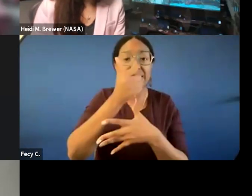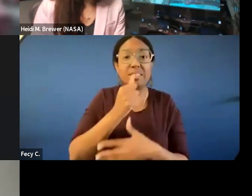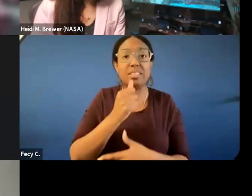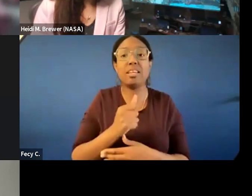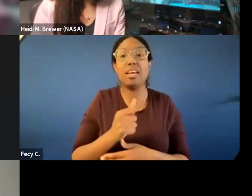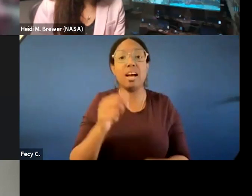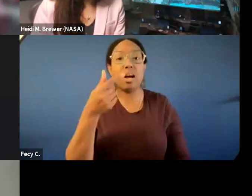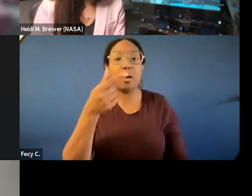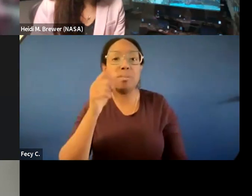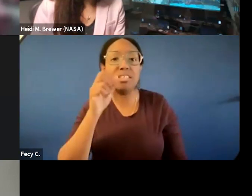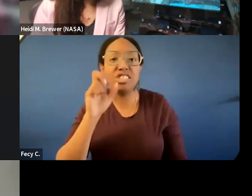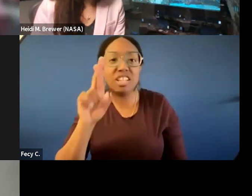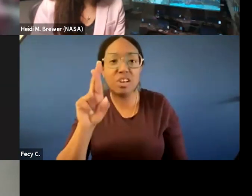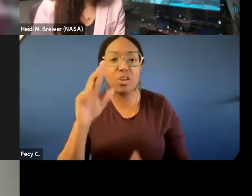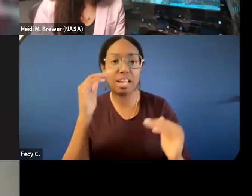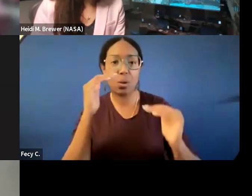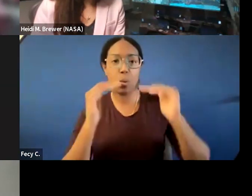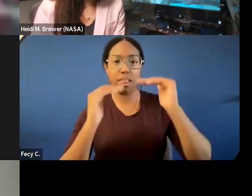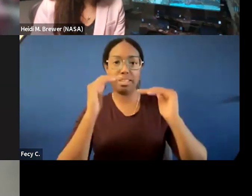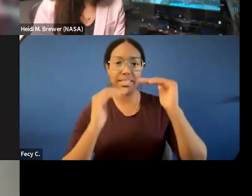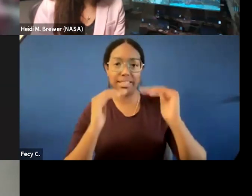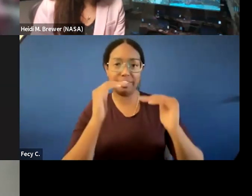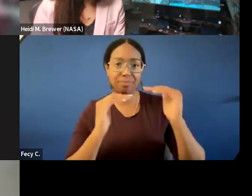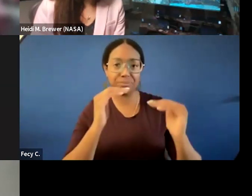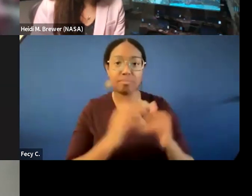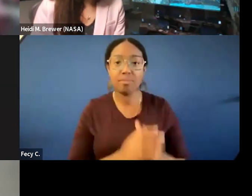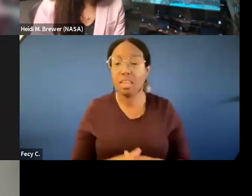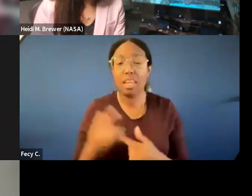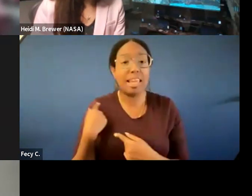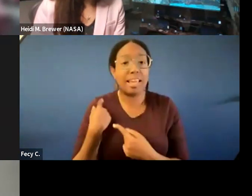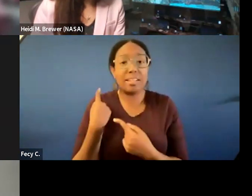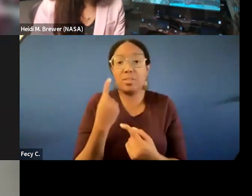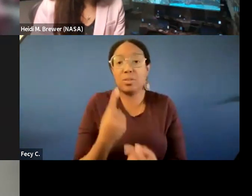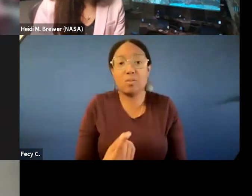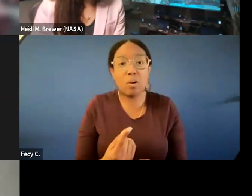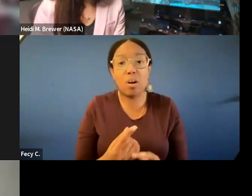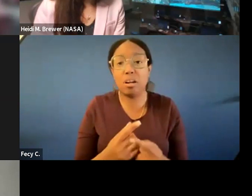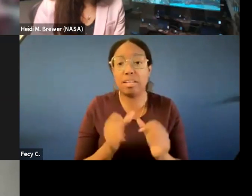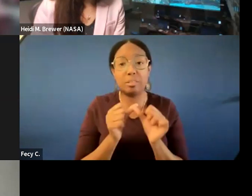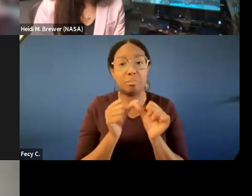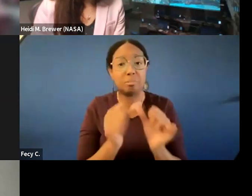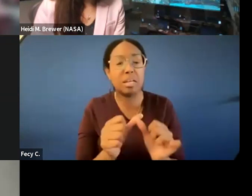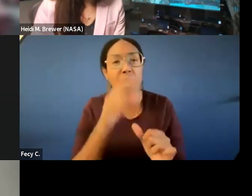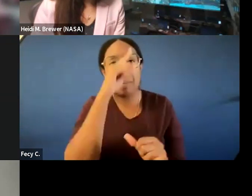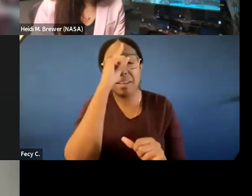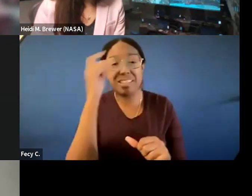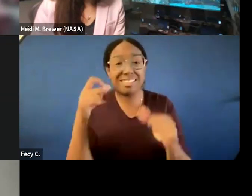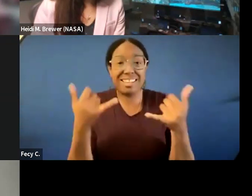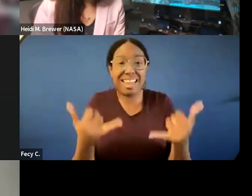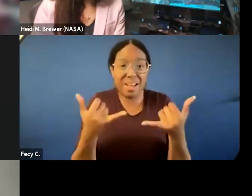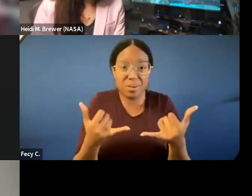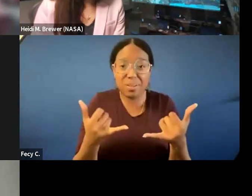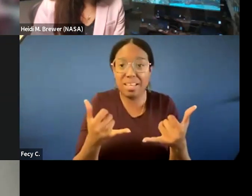the plays that we program each year. We've never had a season that we didn't have an equal number of male and female playwrights, and so that I